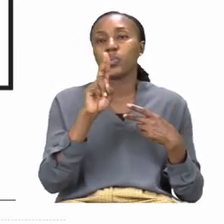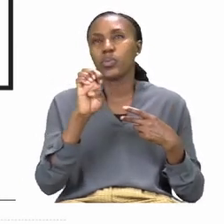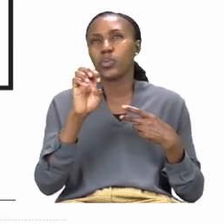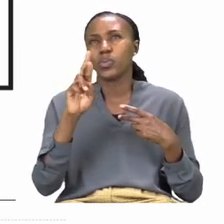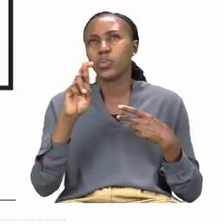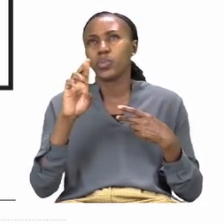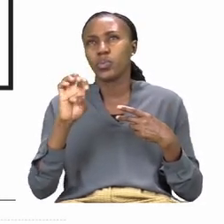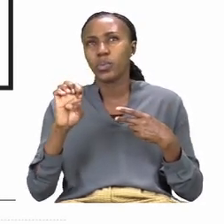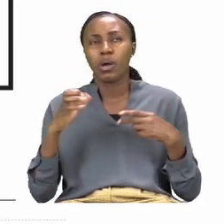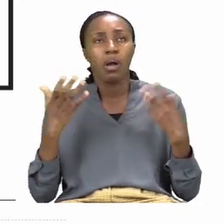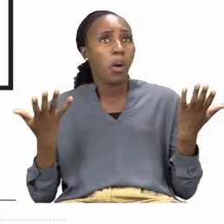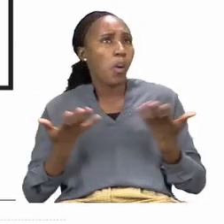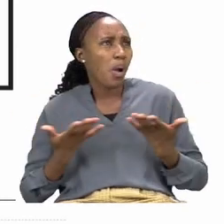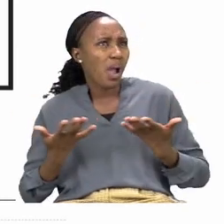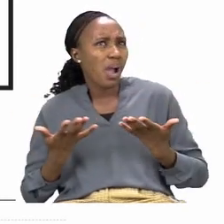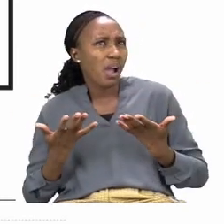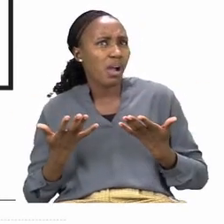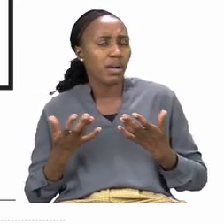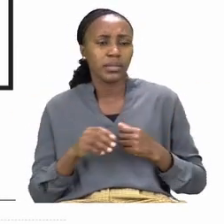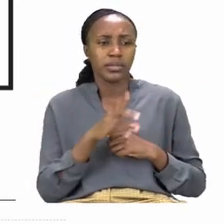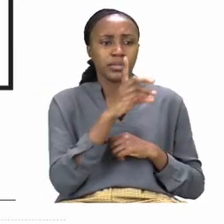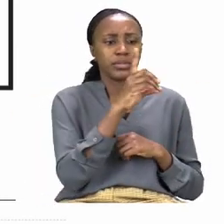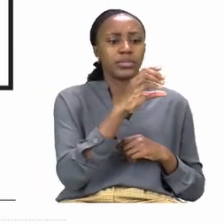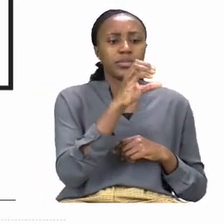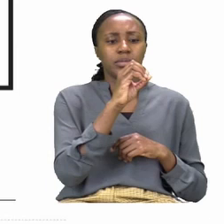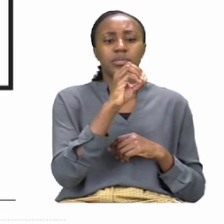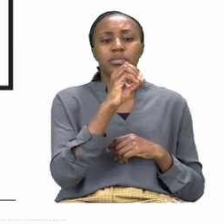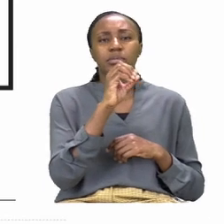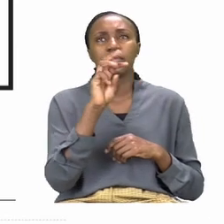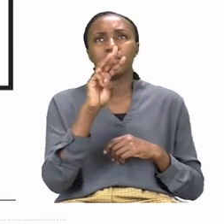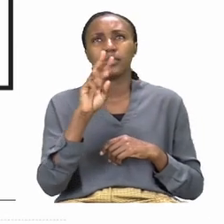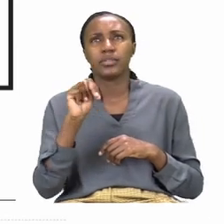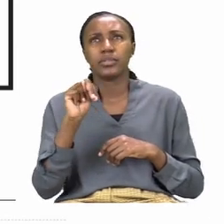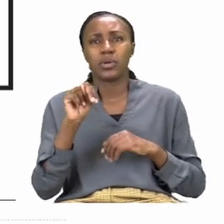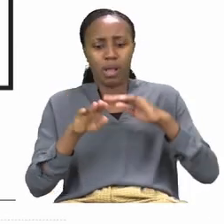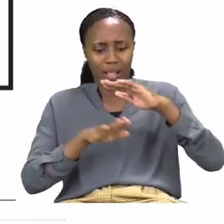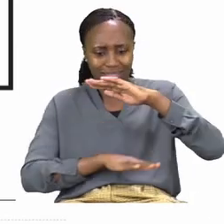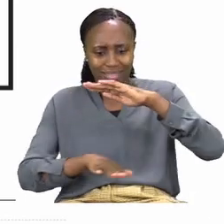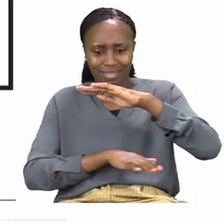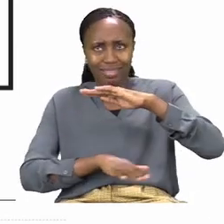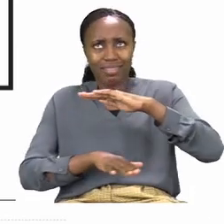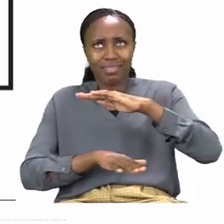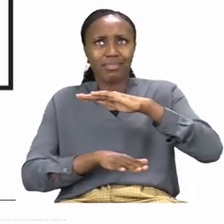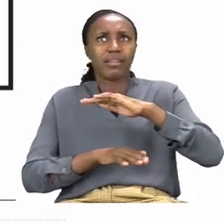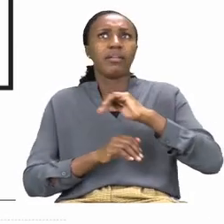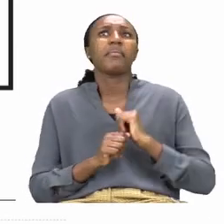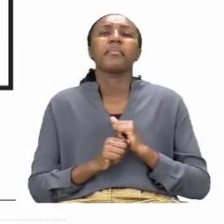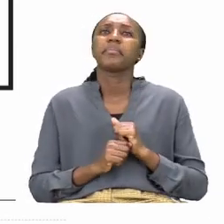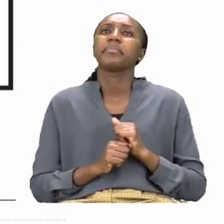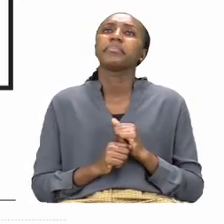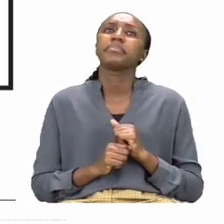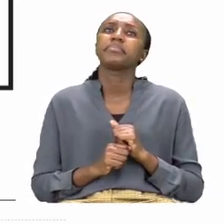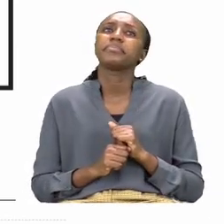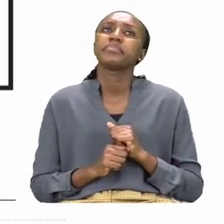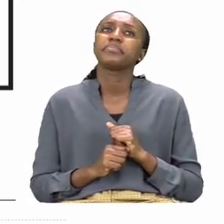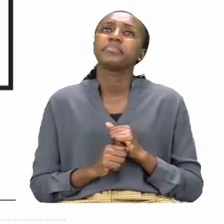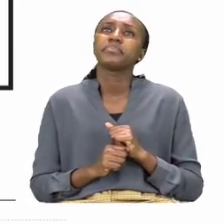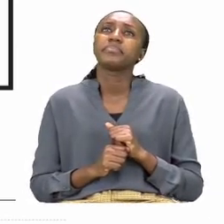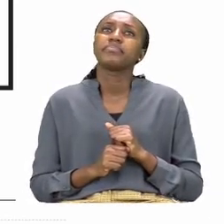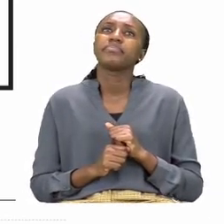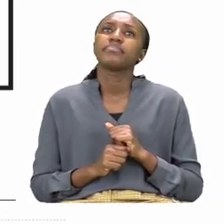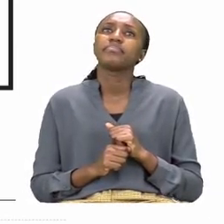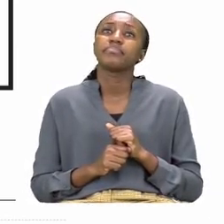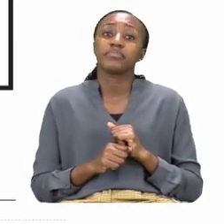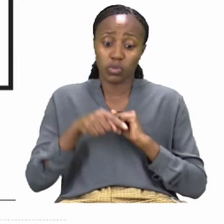and down. Remember, little, where, and down. Now